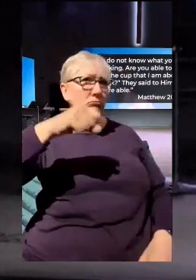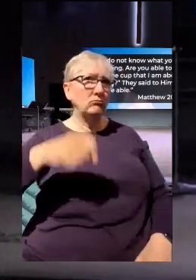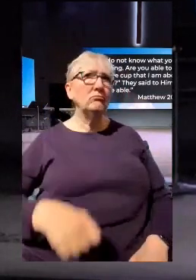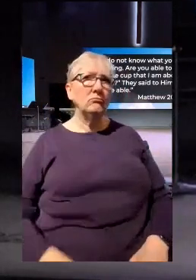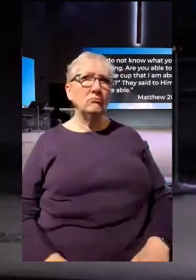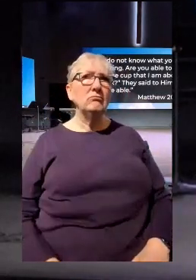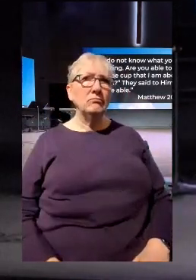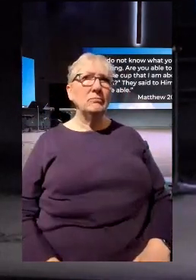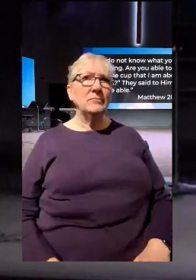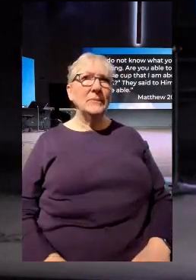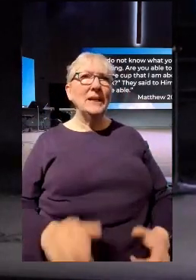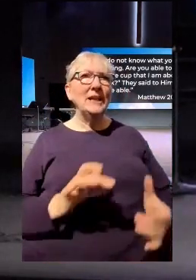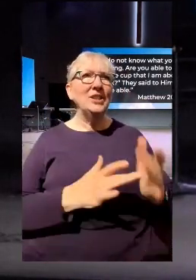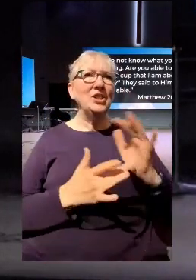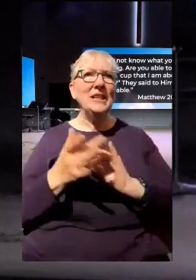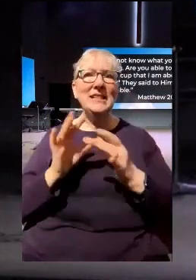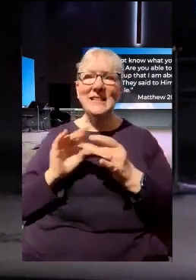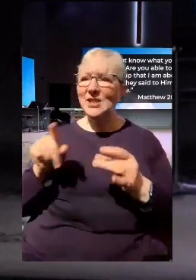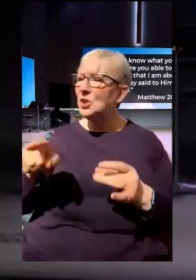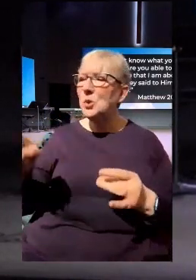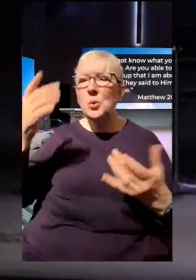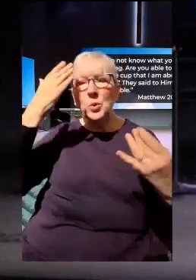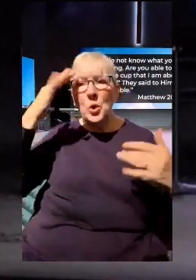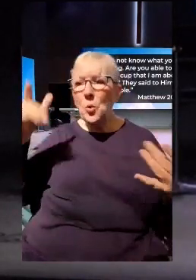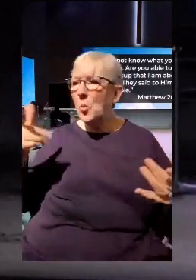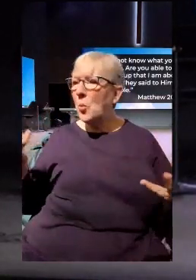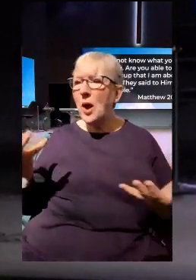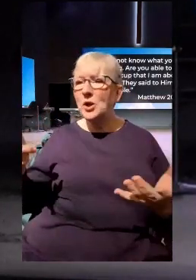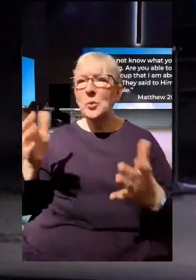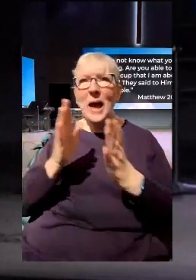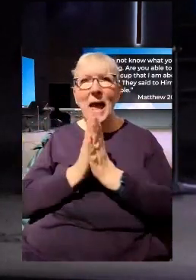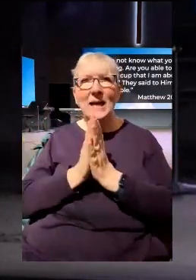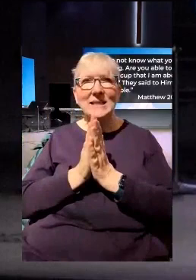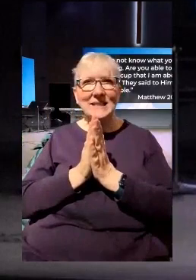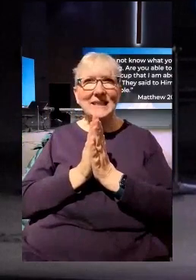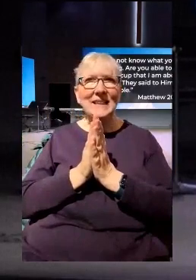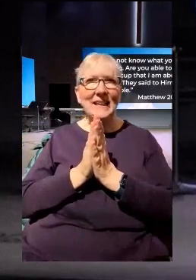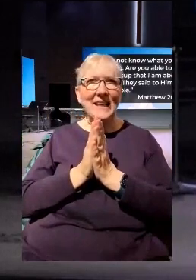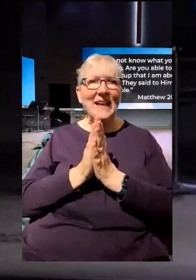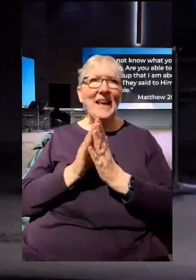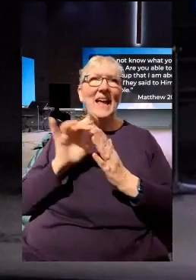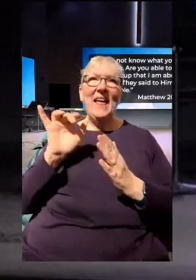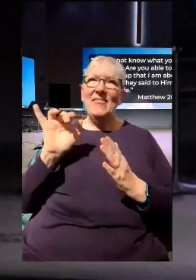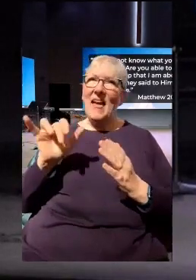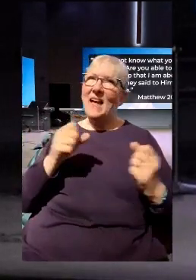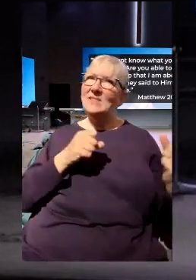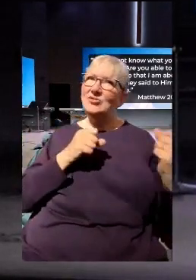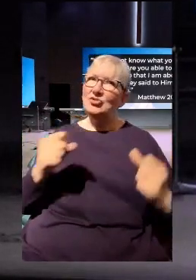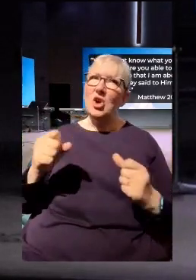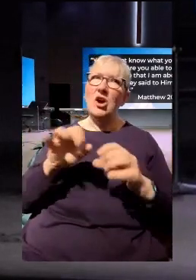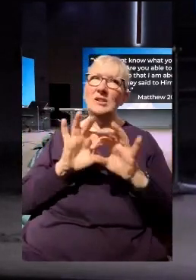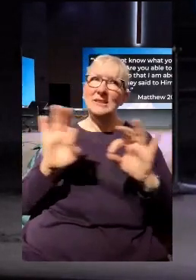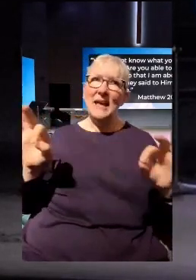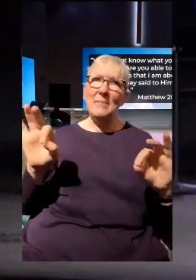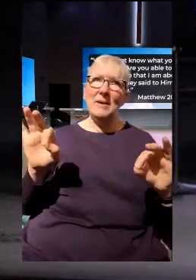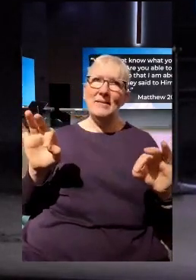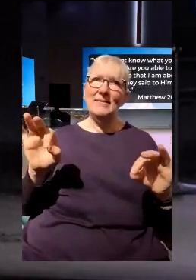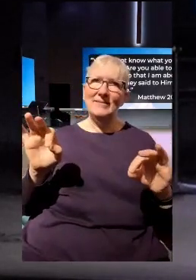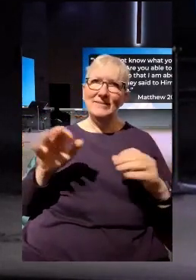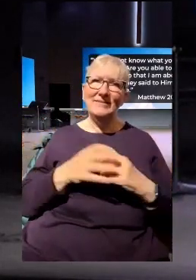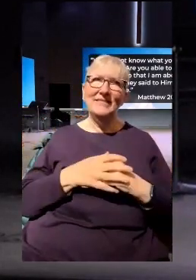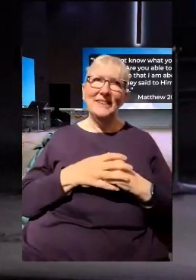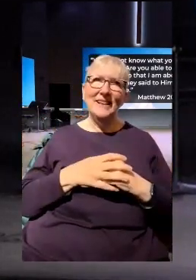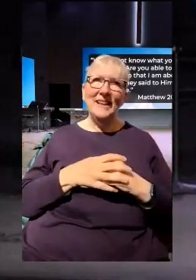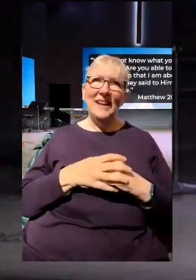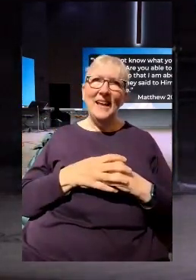says, you don't know what you're asking, that's kind of a loaded statement, right? Like, it's a loaded statement enough that they